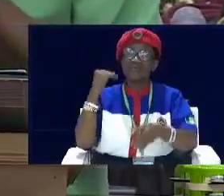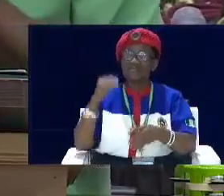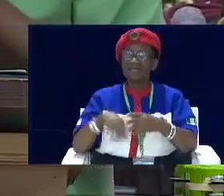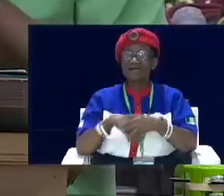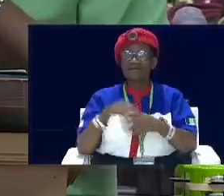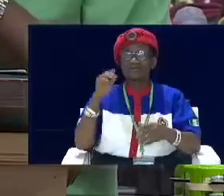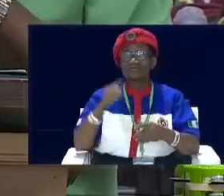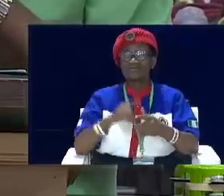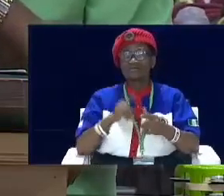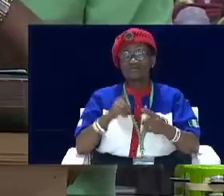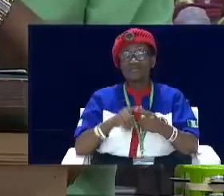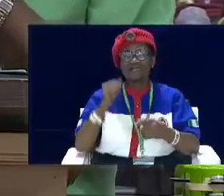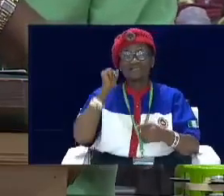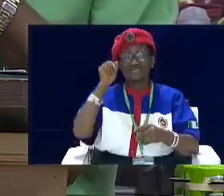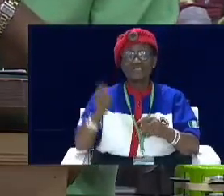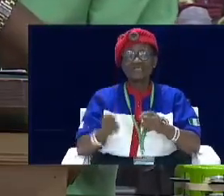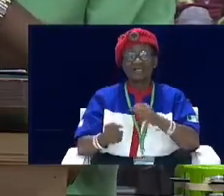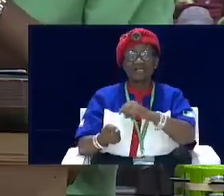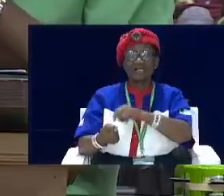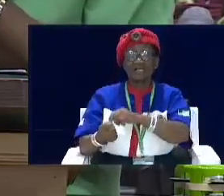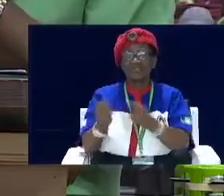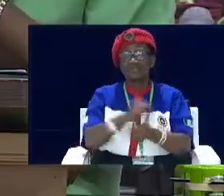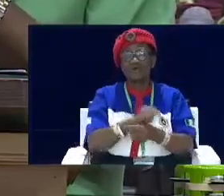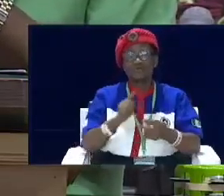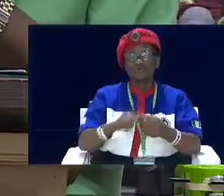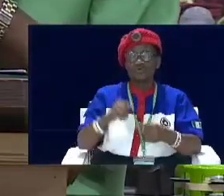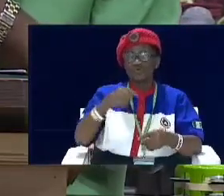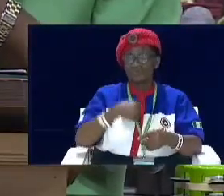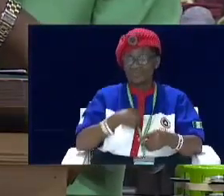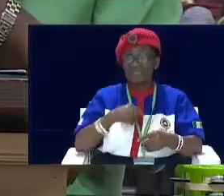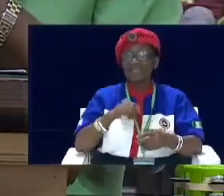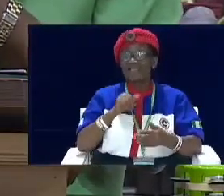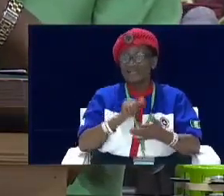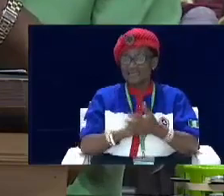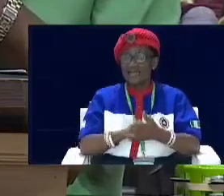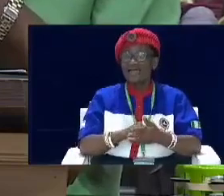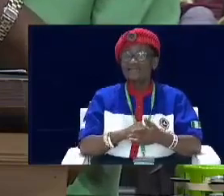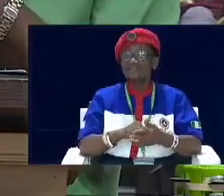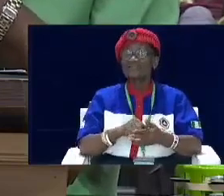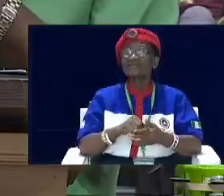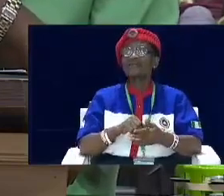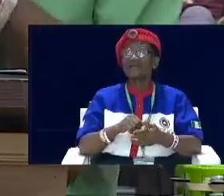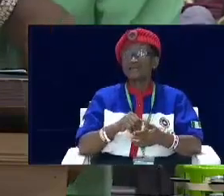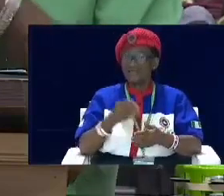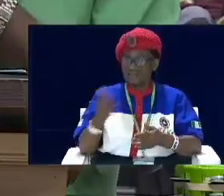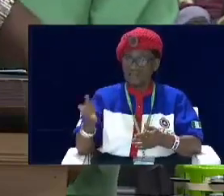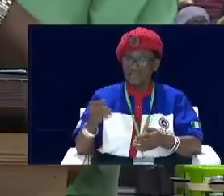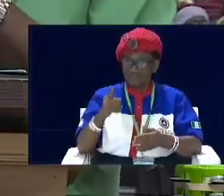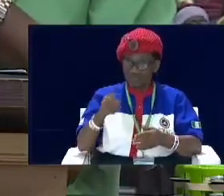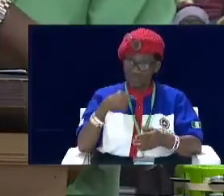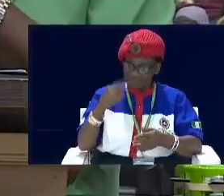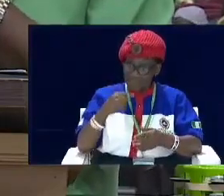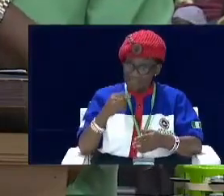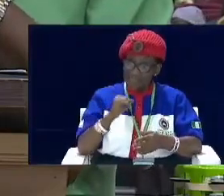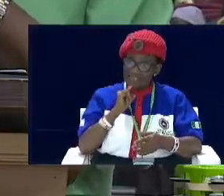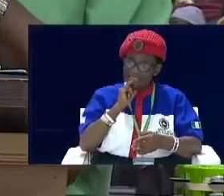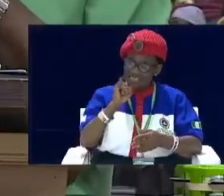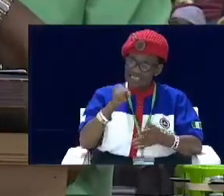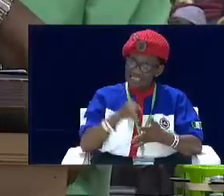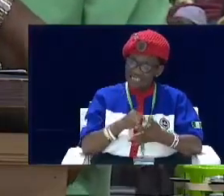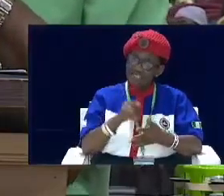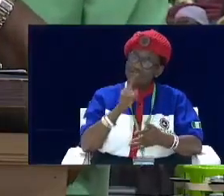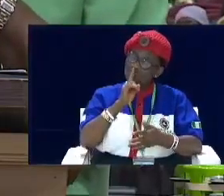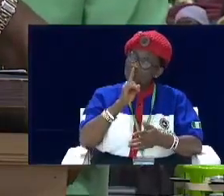turned to me. Oh, what could you see me? That thing which you said. You told son, yeah. Is it true? Hello, Tony.